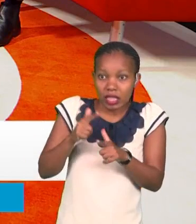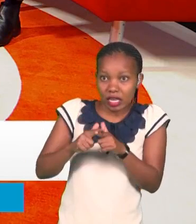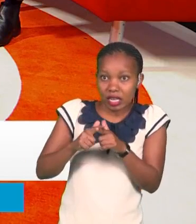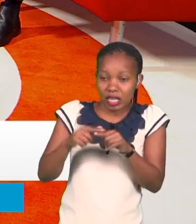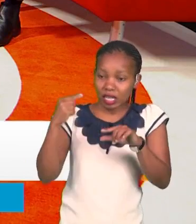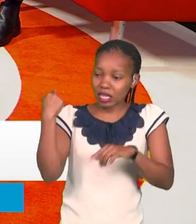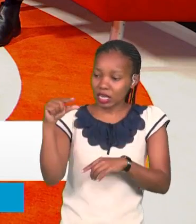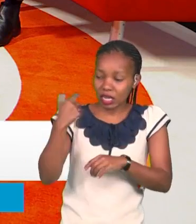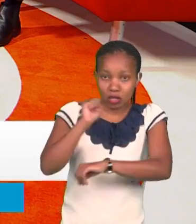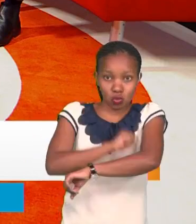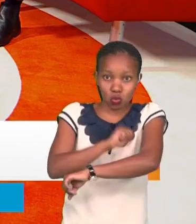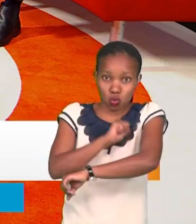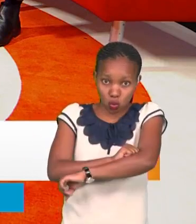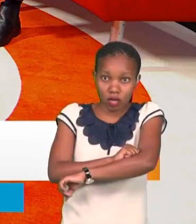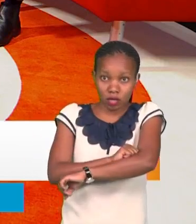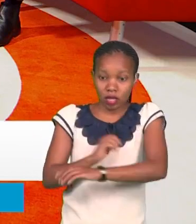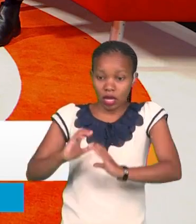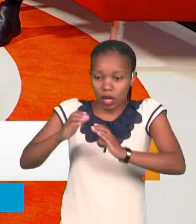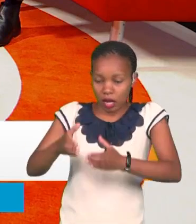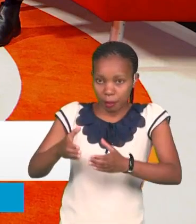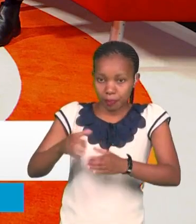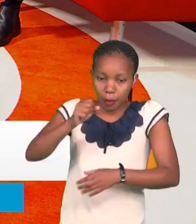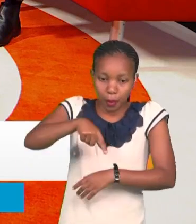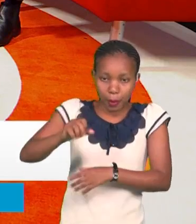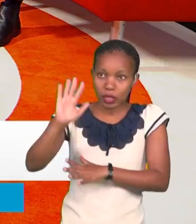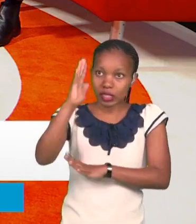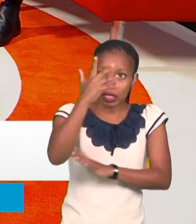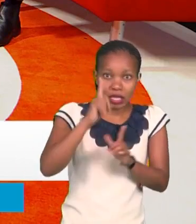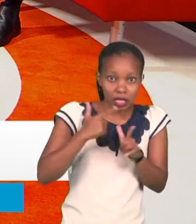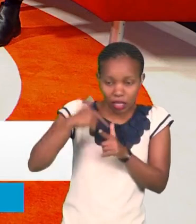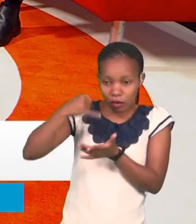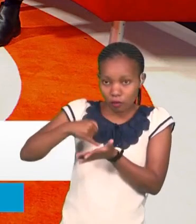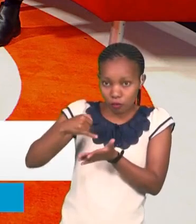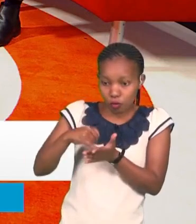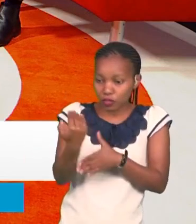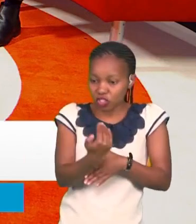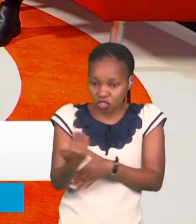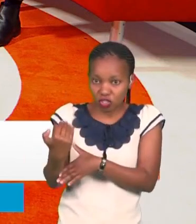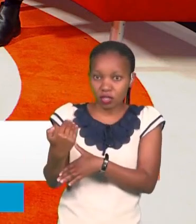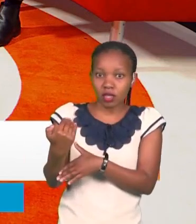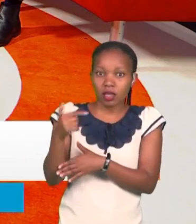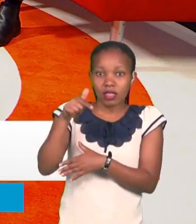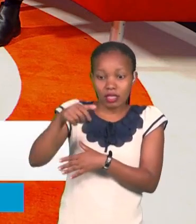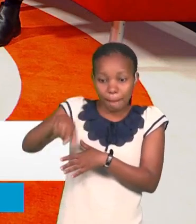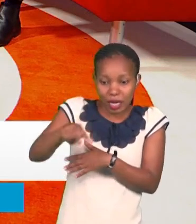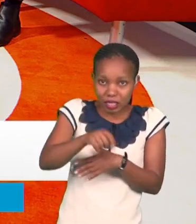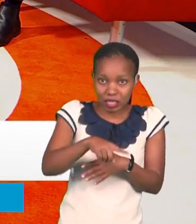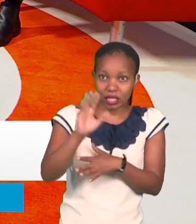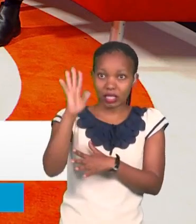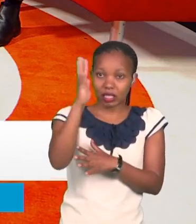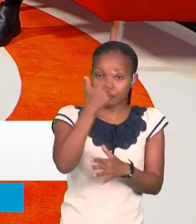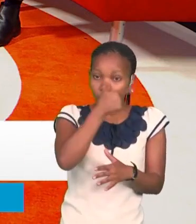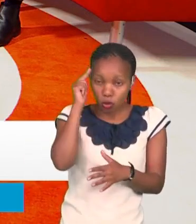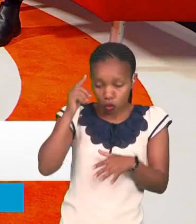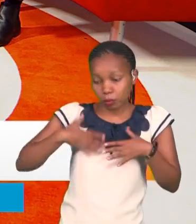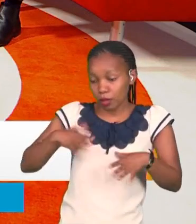Club, do tree nurseries, so that we involve the kids in the actual potting of the. Because many